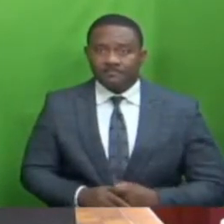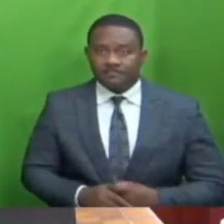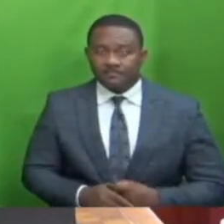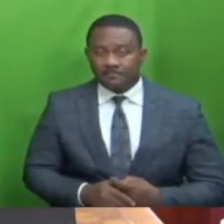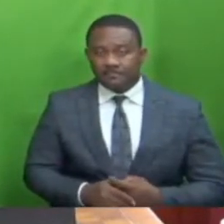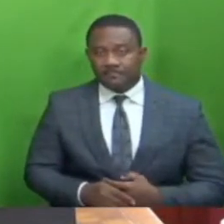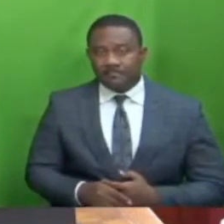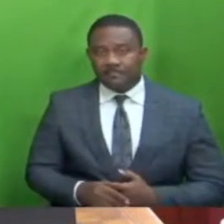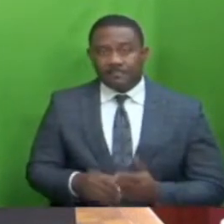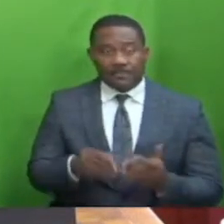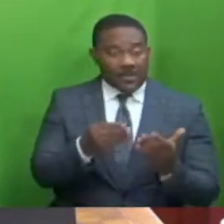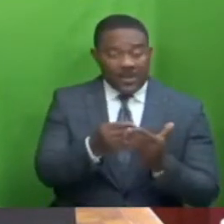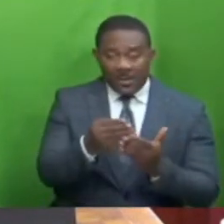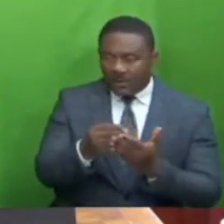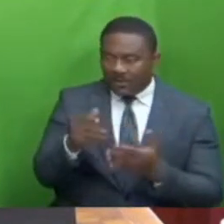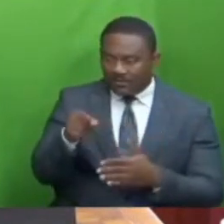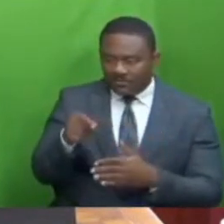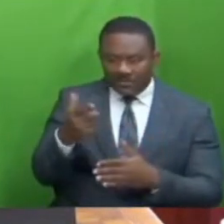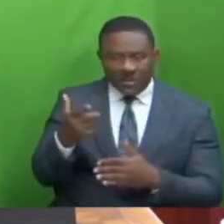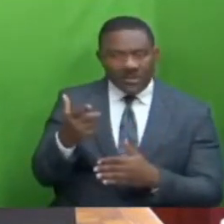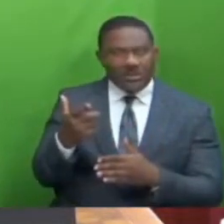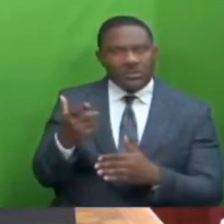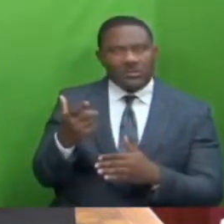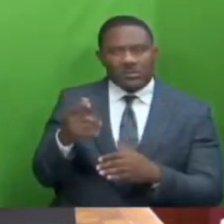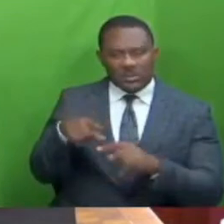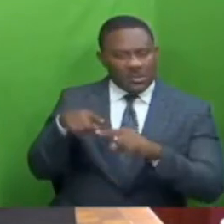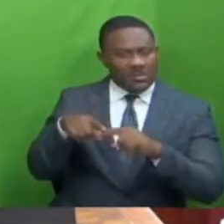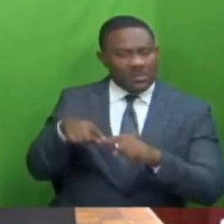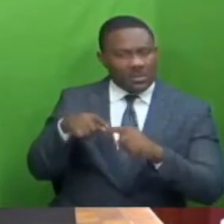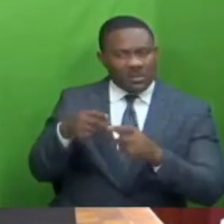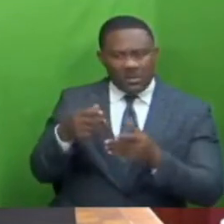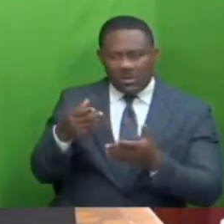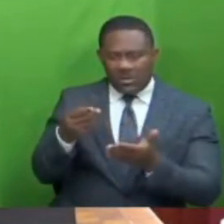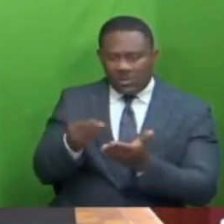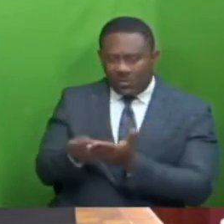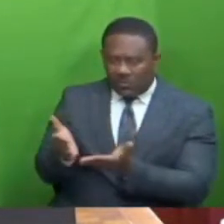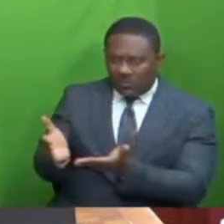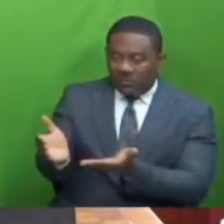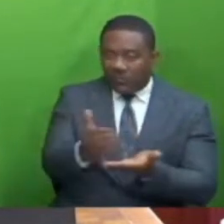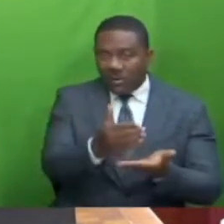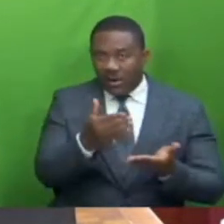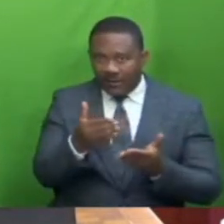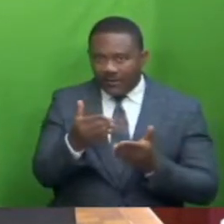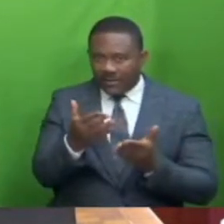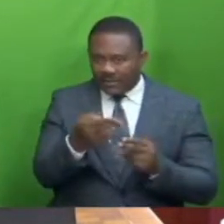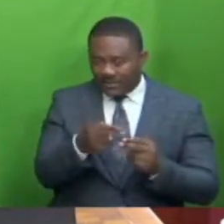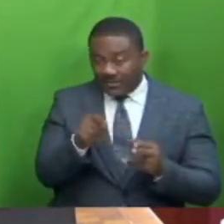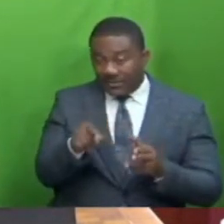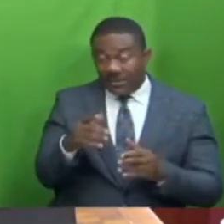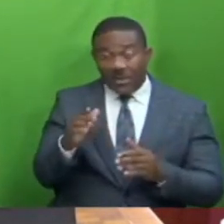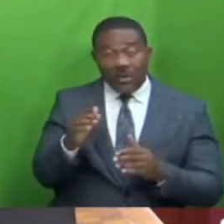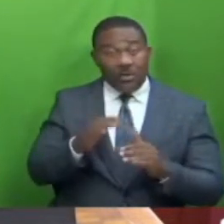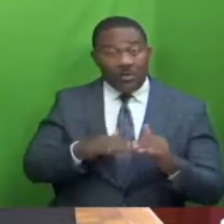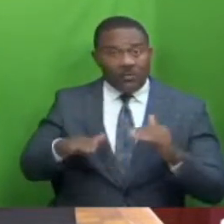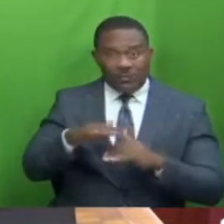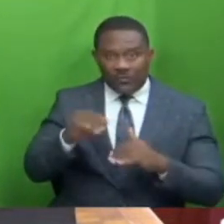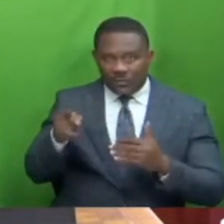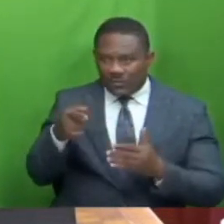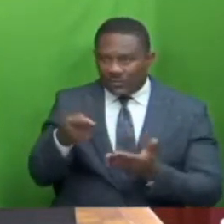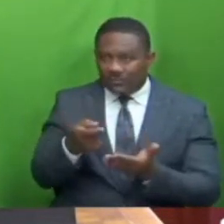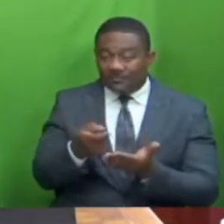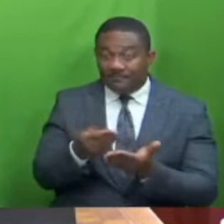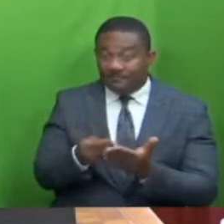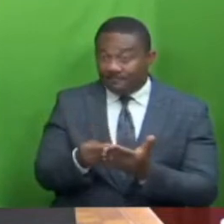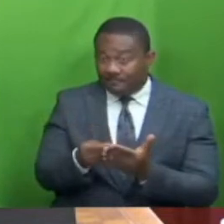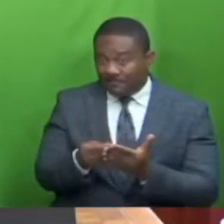in expenditure execution relative to revenue shortfall, resulting in an overall budget deficit on commitment basis